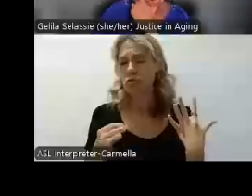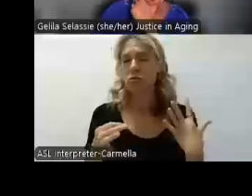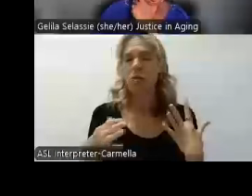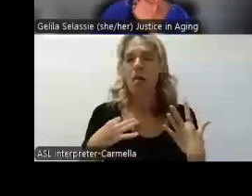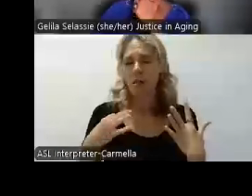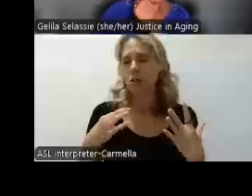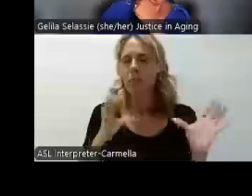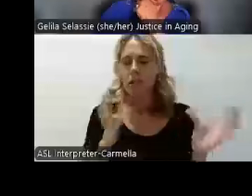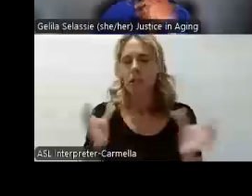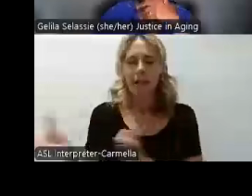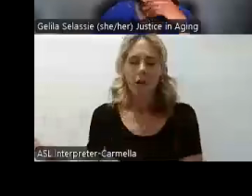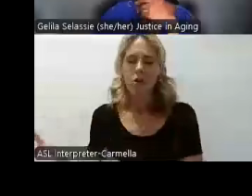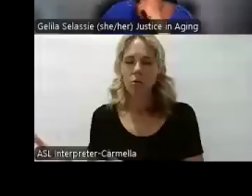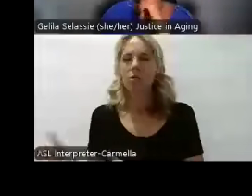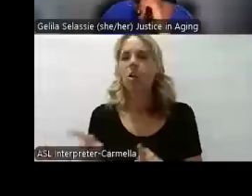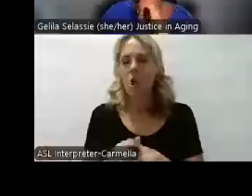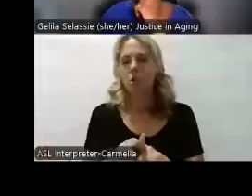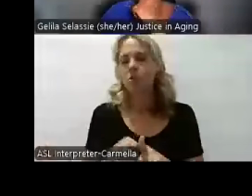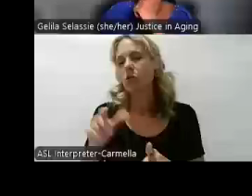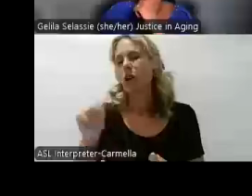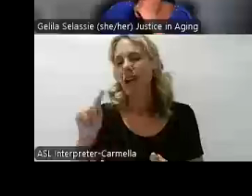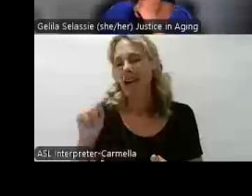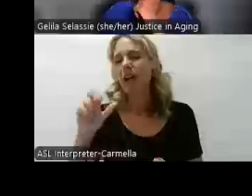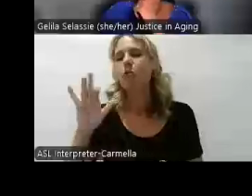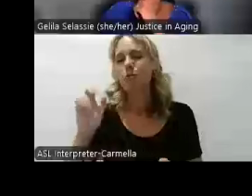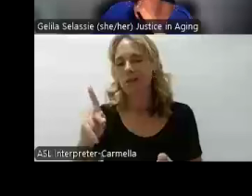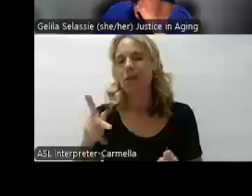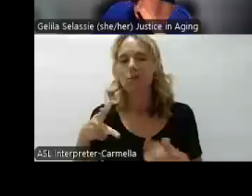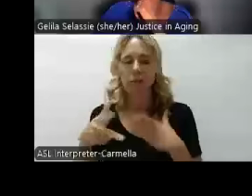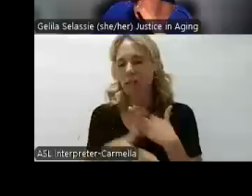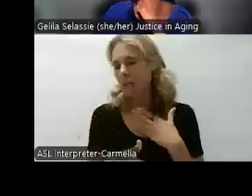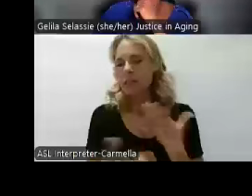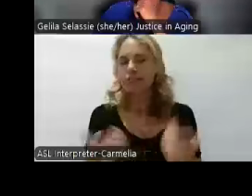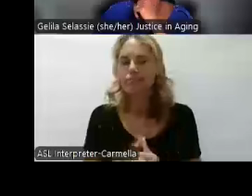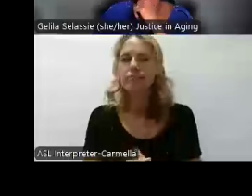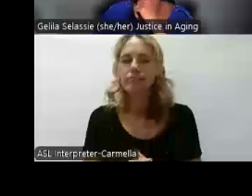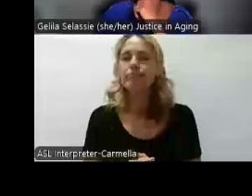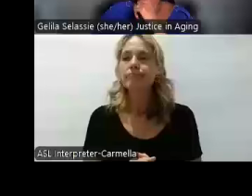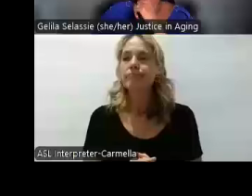eligibility categories, and they're also at risk of being cut.